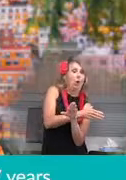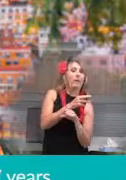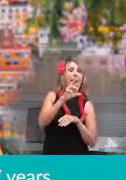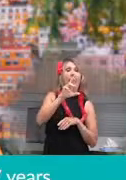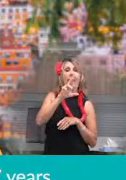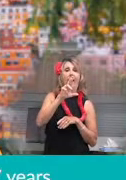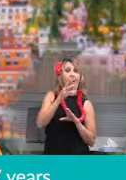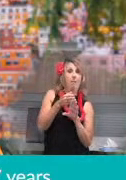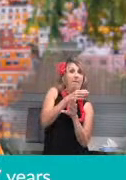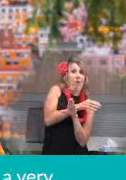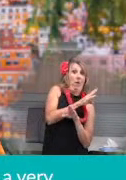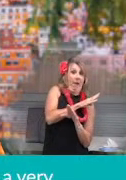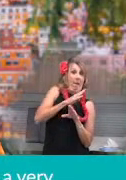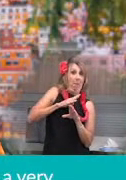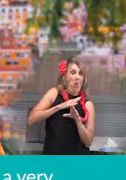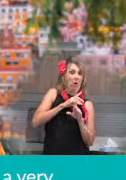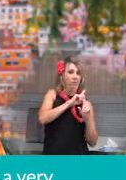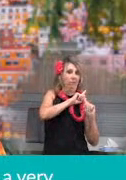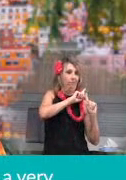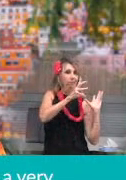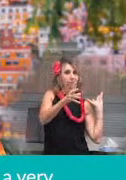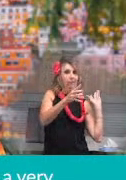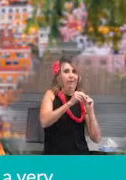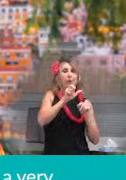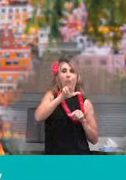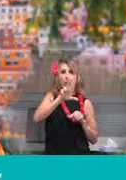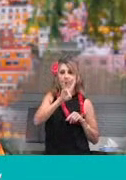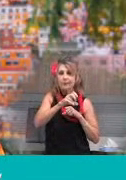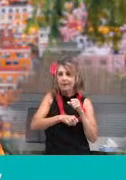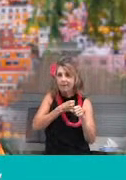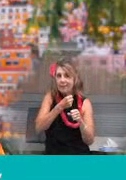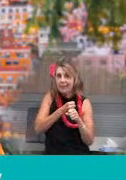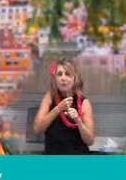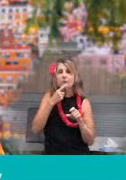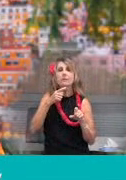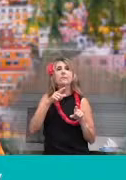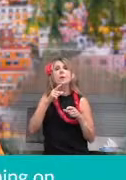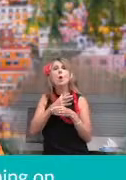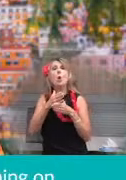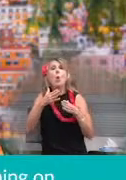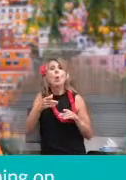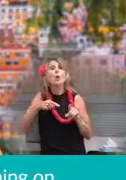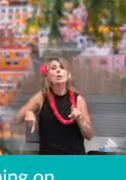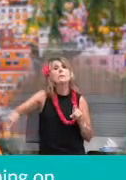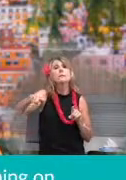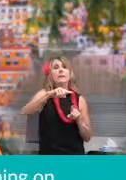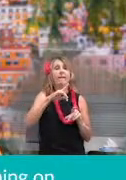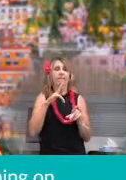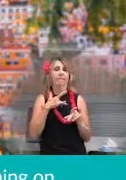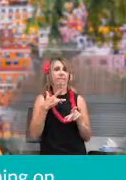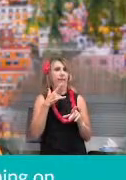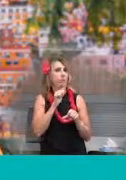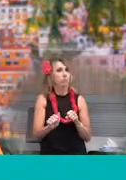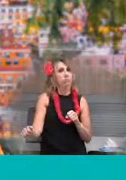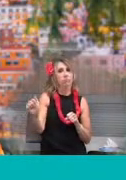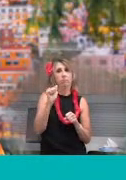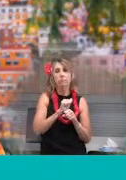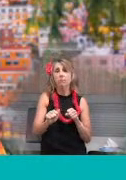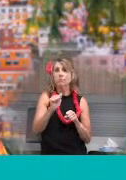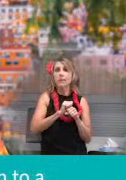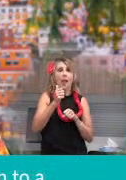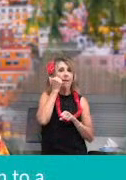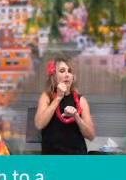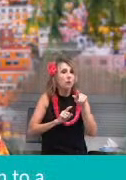for 37 years. He is known by his colleagues as a very hard worker, and every day he came to work with just one thing on his